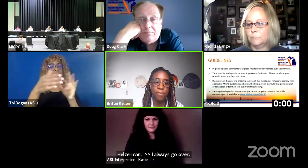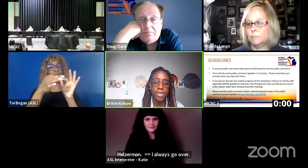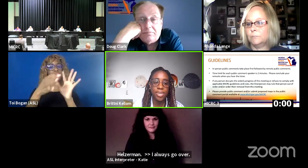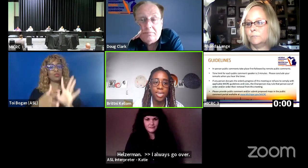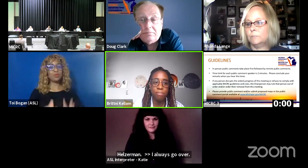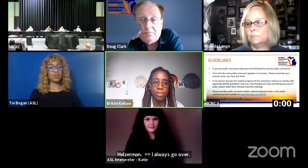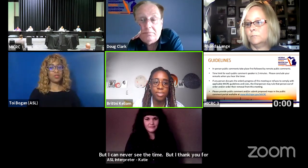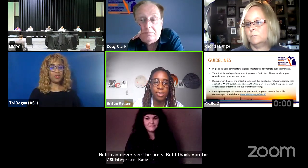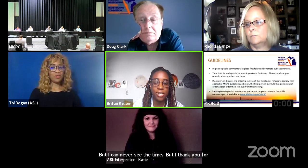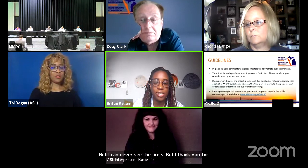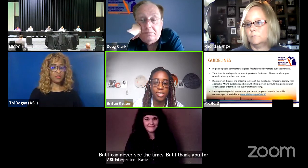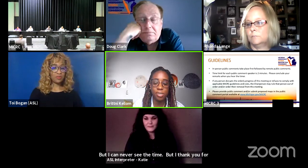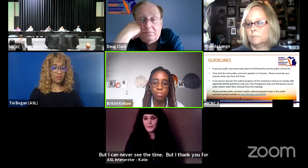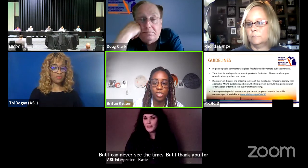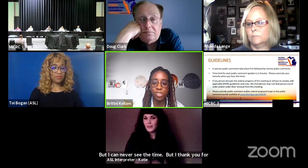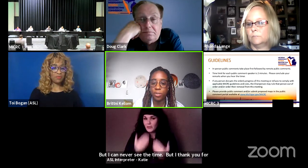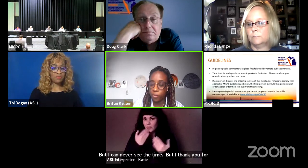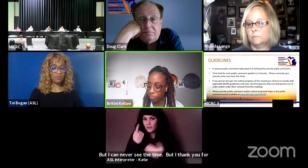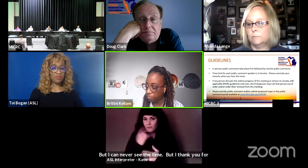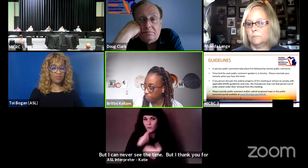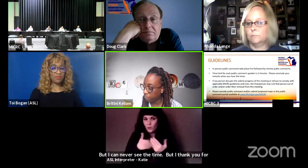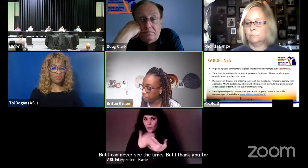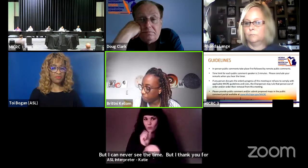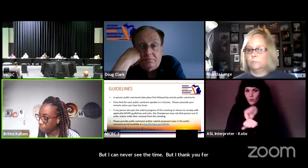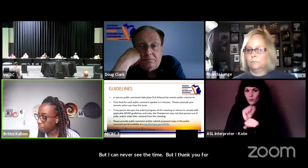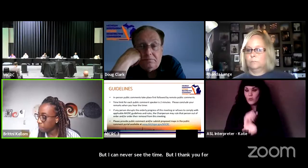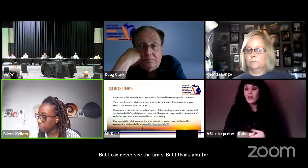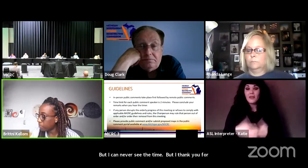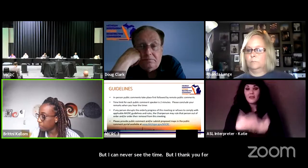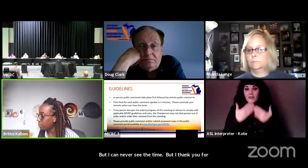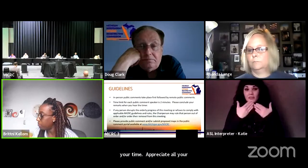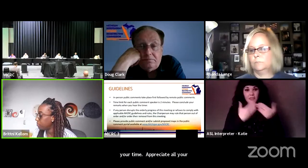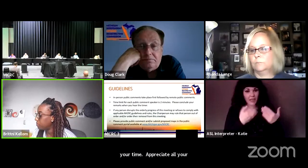you for providing commentary to the commission.